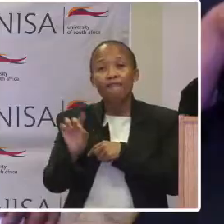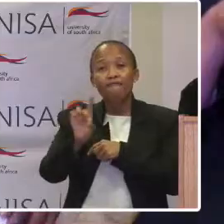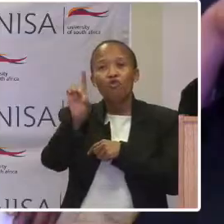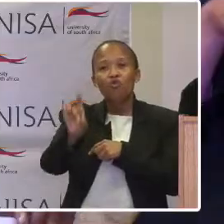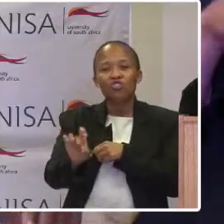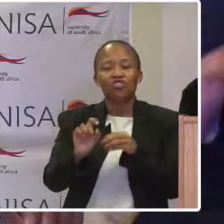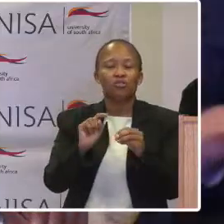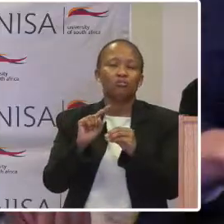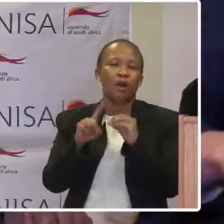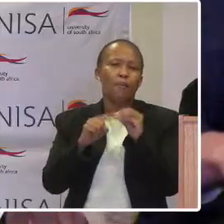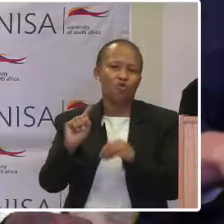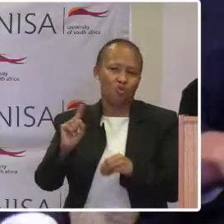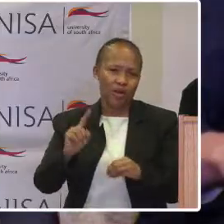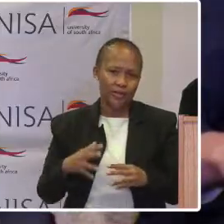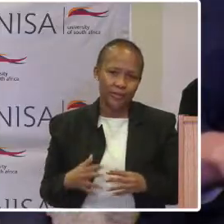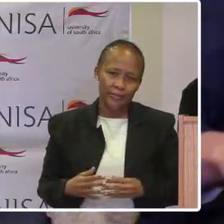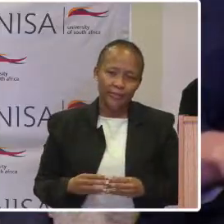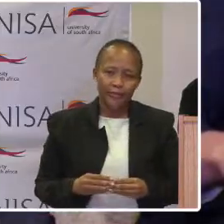the